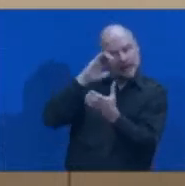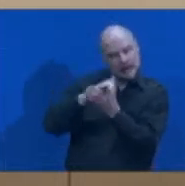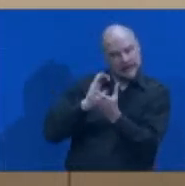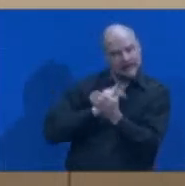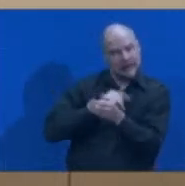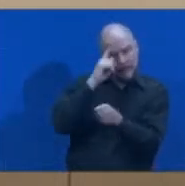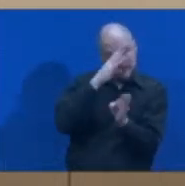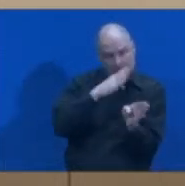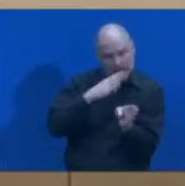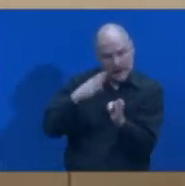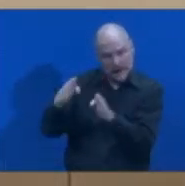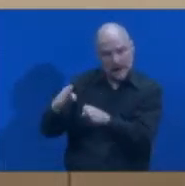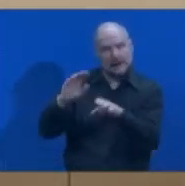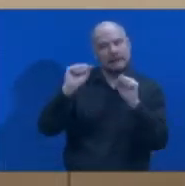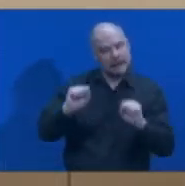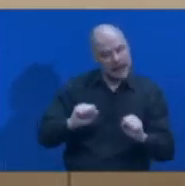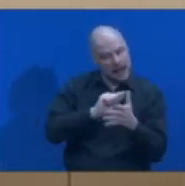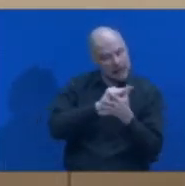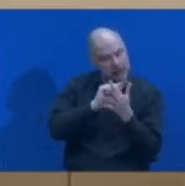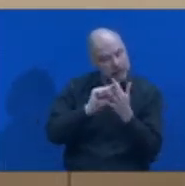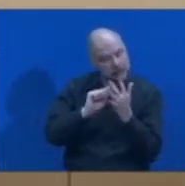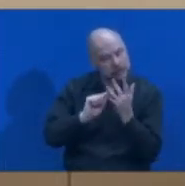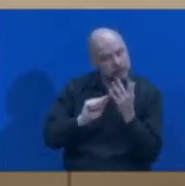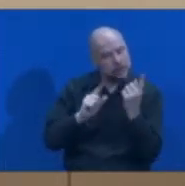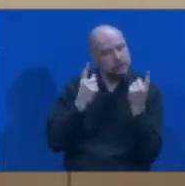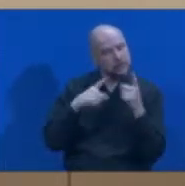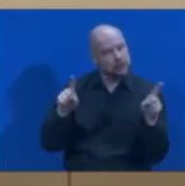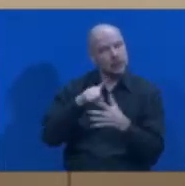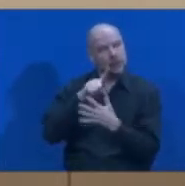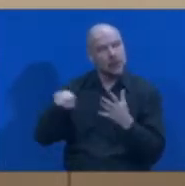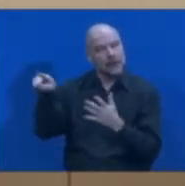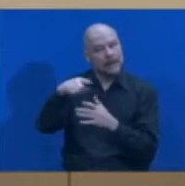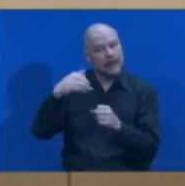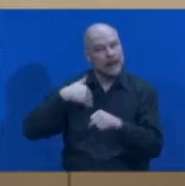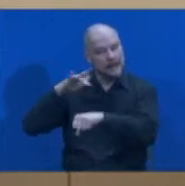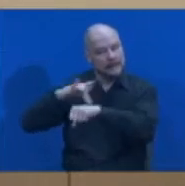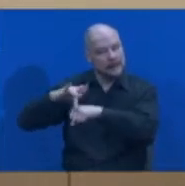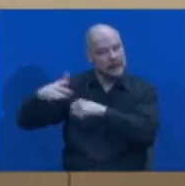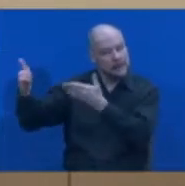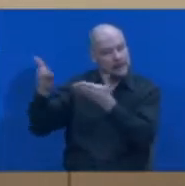in place can be achieved based on what they have available to us.